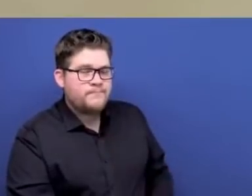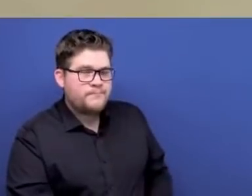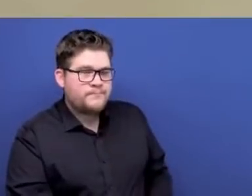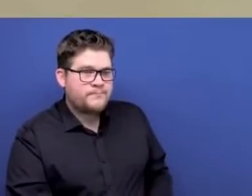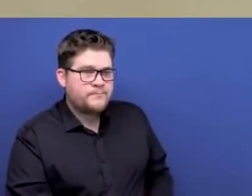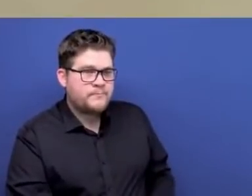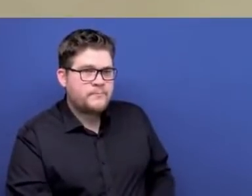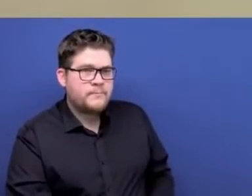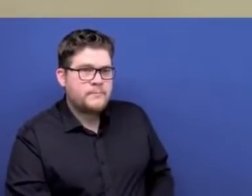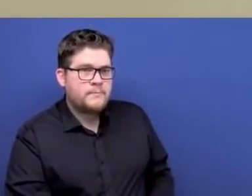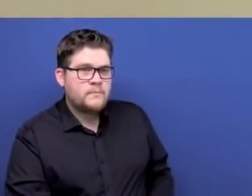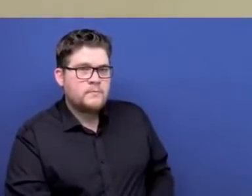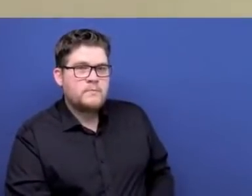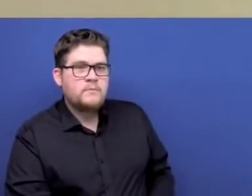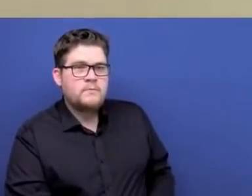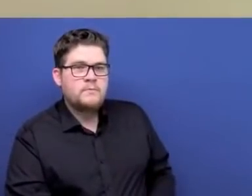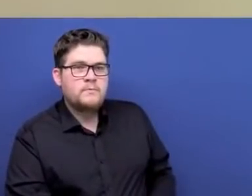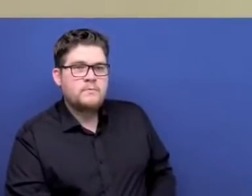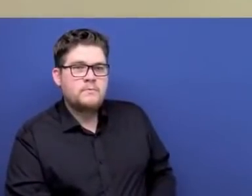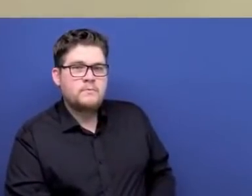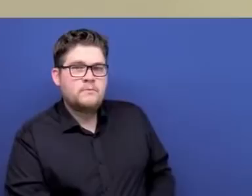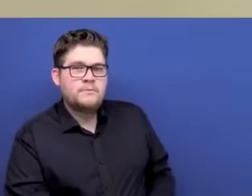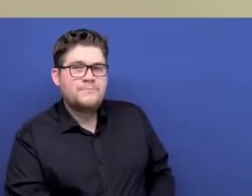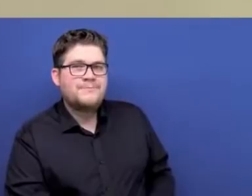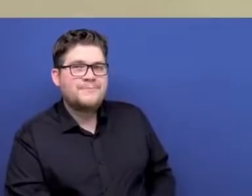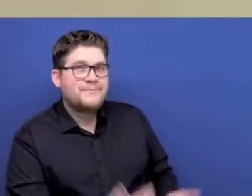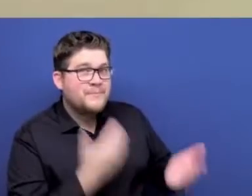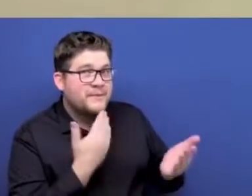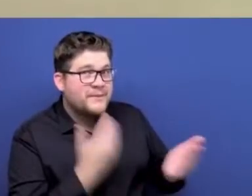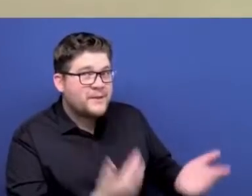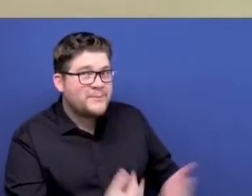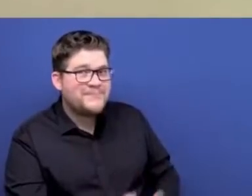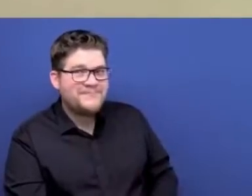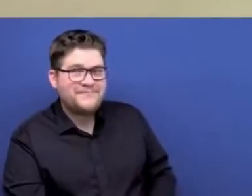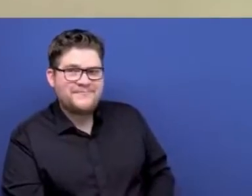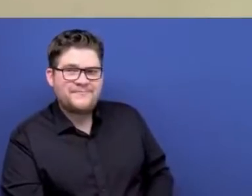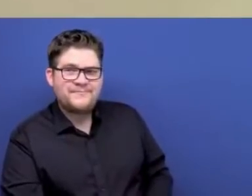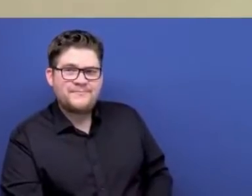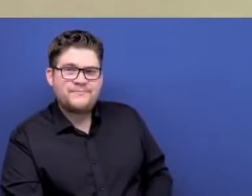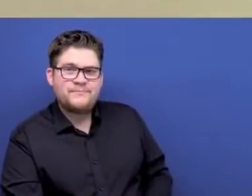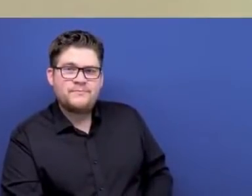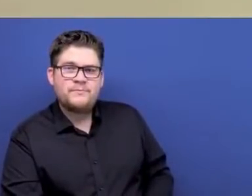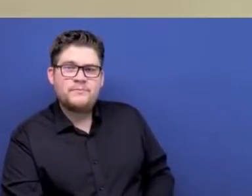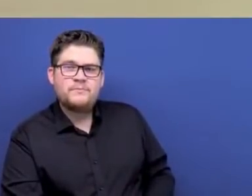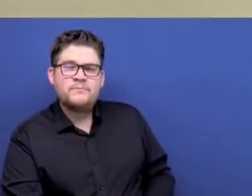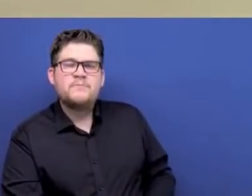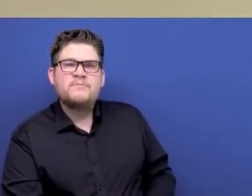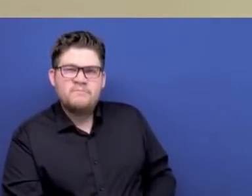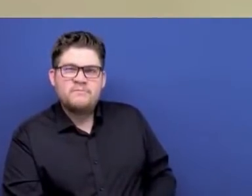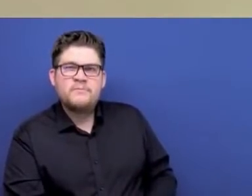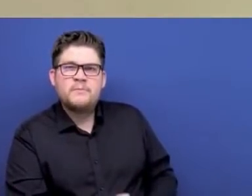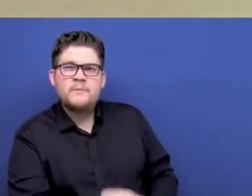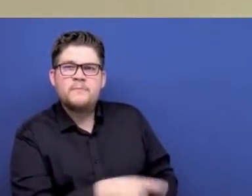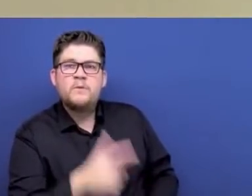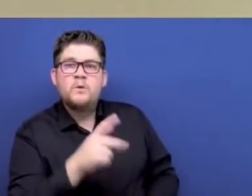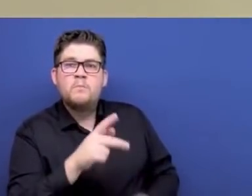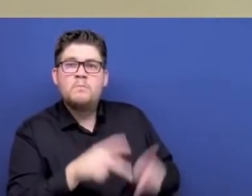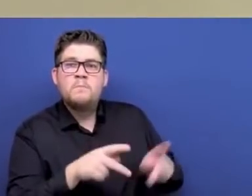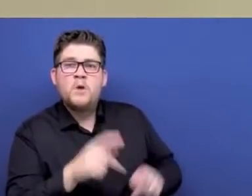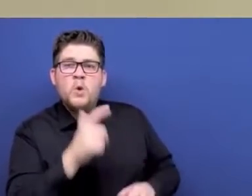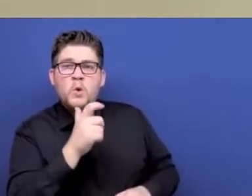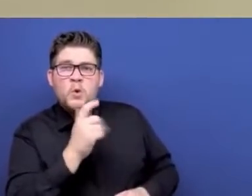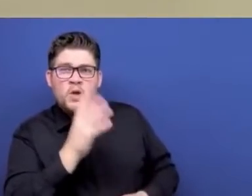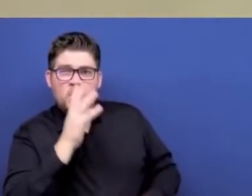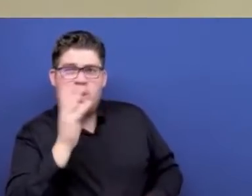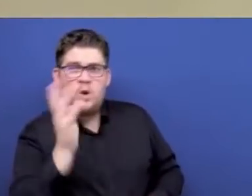Thank you. In terms of the people who are ignoring evacuation orders and then require rescue, are there potential legal